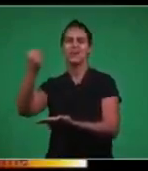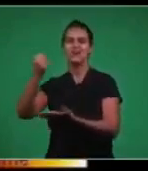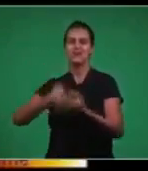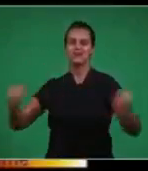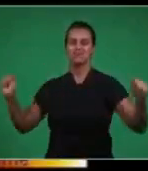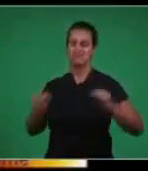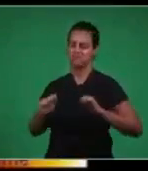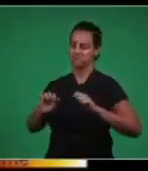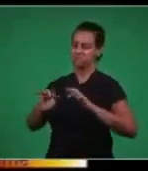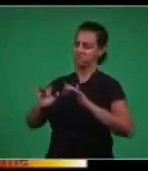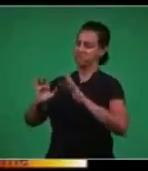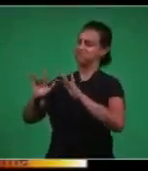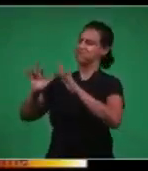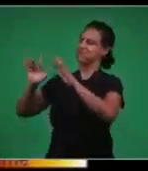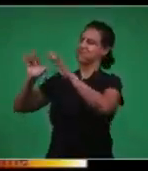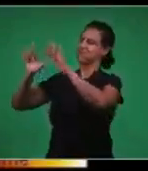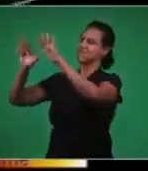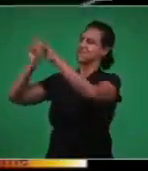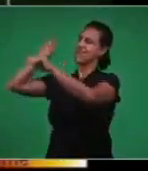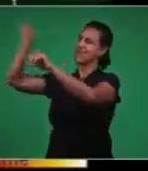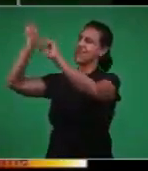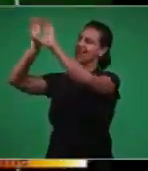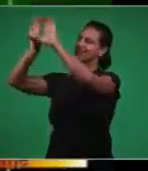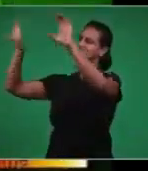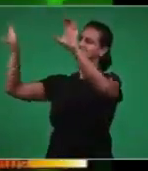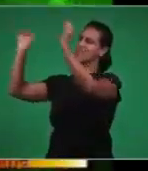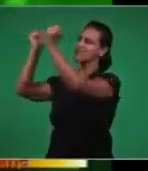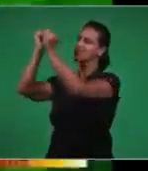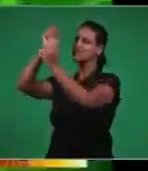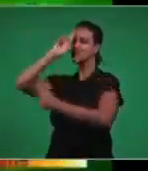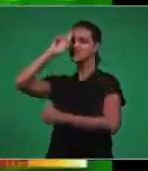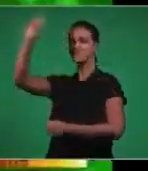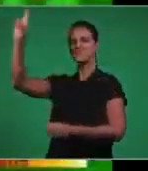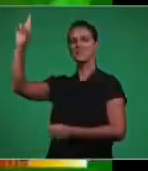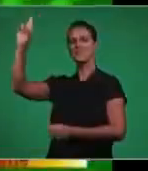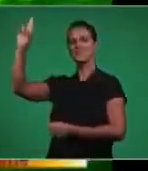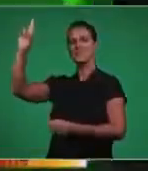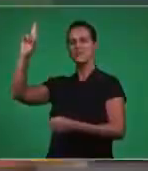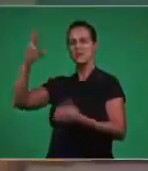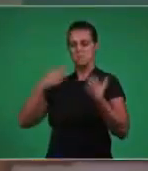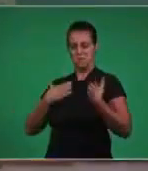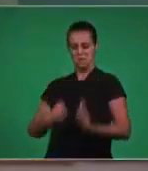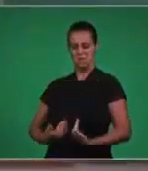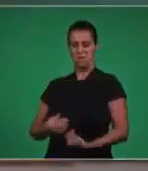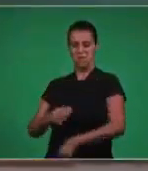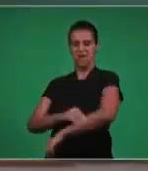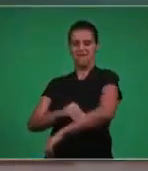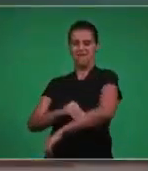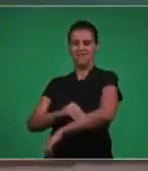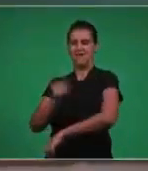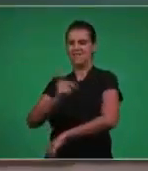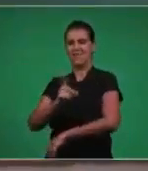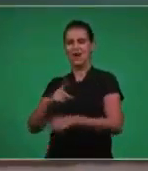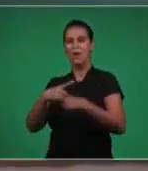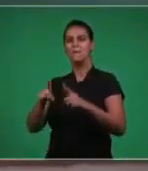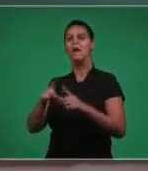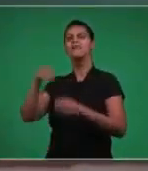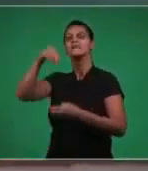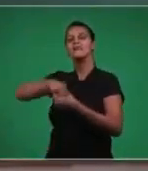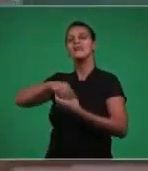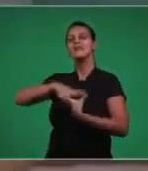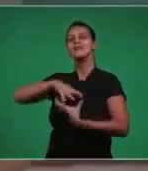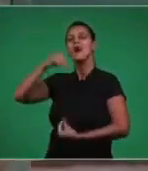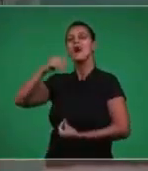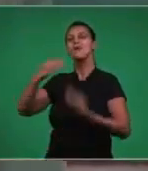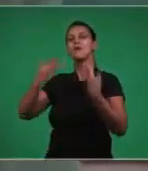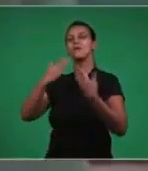will be raptured and will be at God's feet, not as a physical body, but only the energy of life that God gave us through the Holy Spirit. Blessed